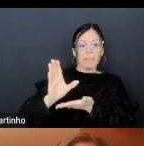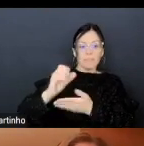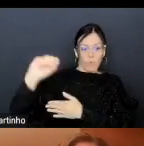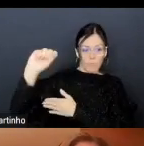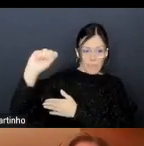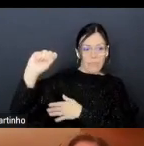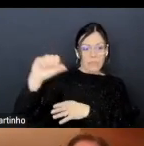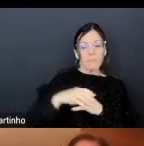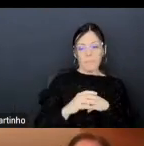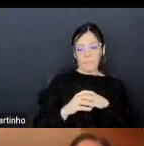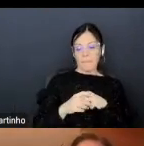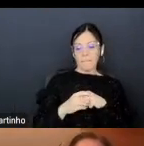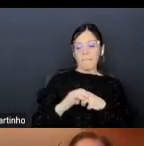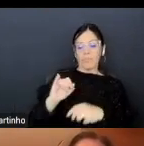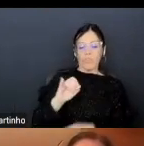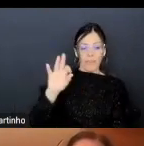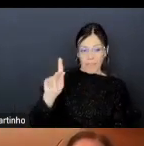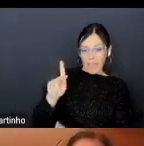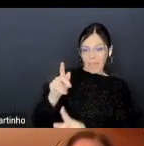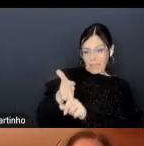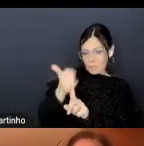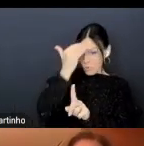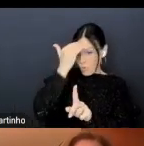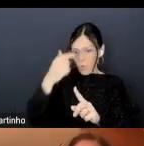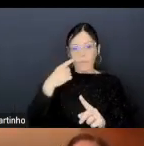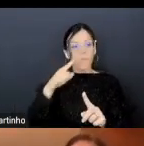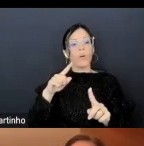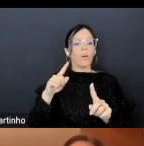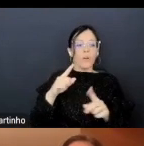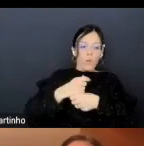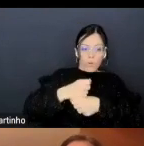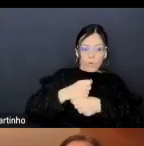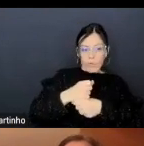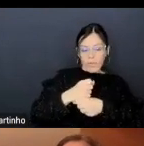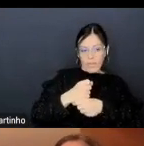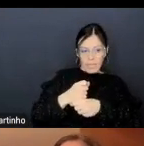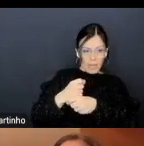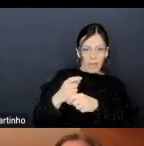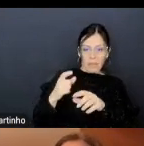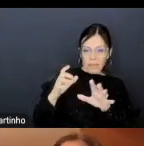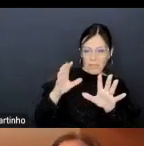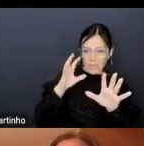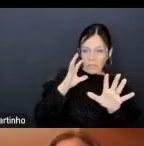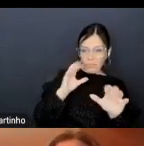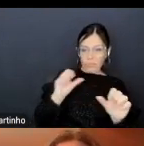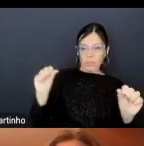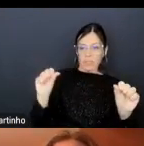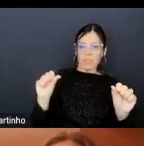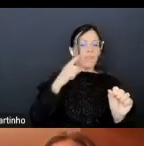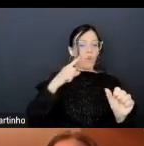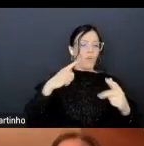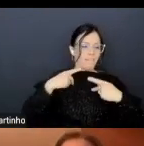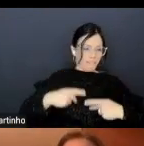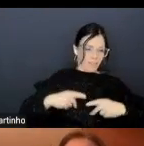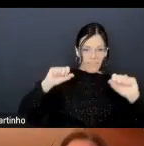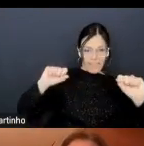jfk is known for creating the president's council on physical fitness maybe some of you as bold as i on this